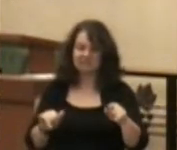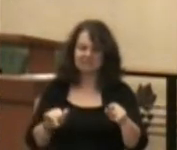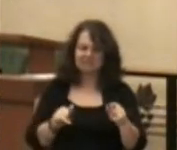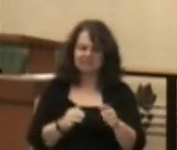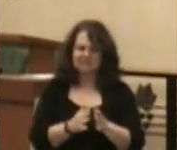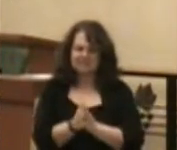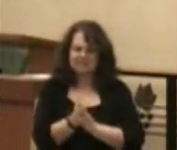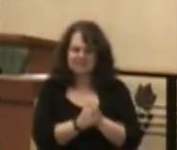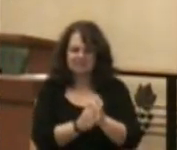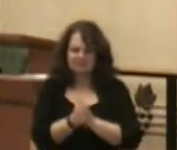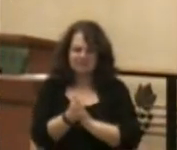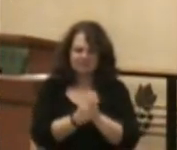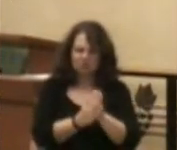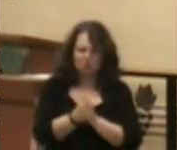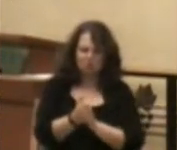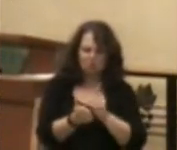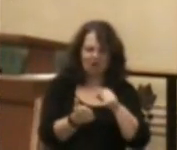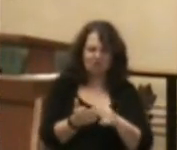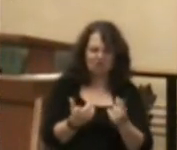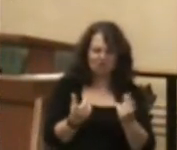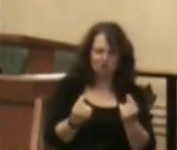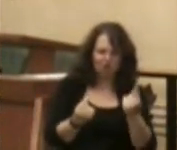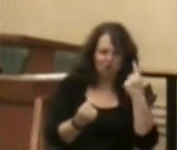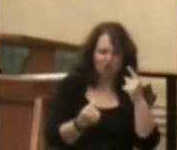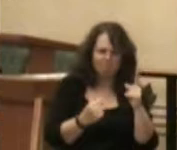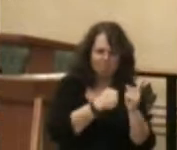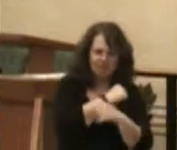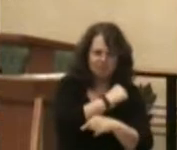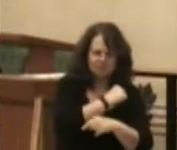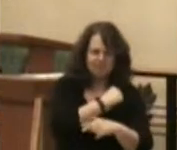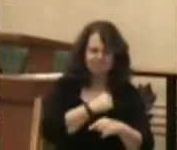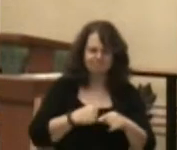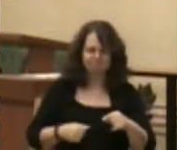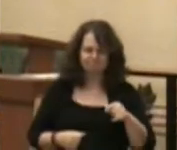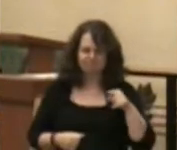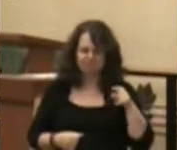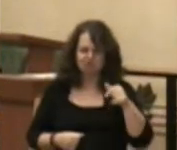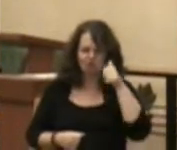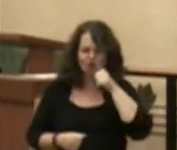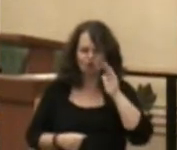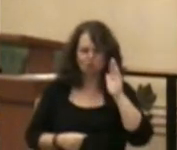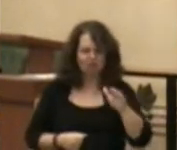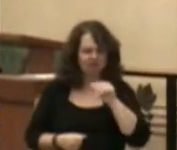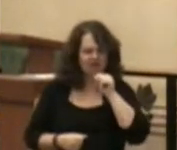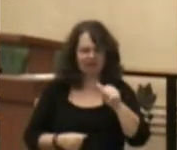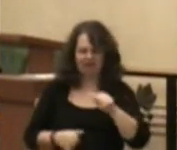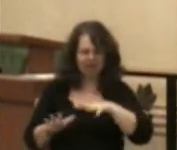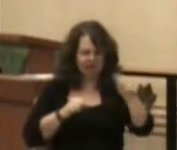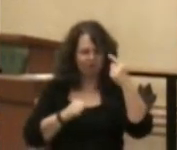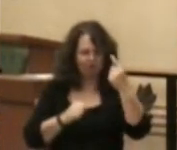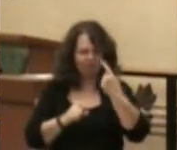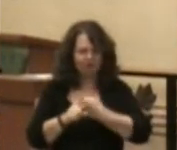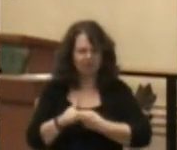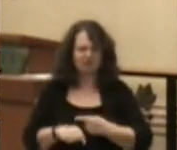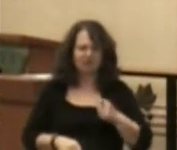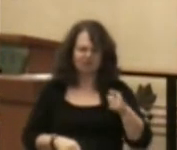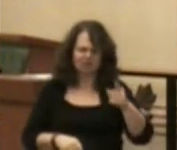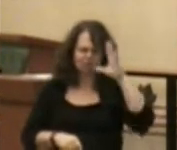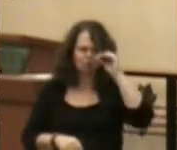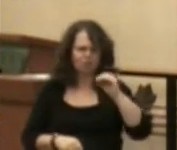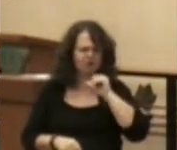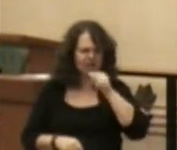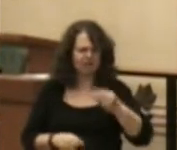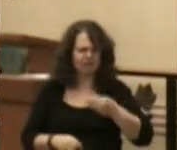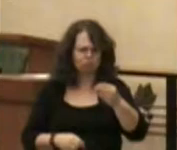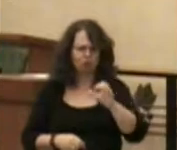the consequences of this. She will be grounded for a month. He will not get the car for 6 months. If